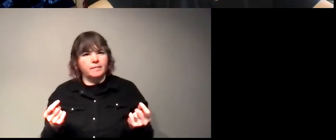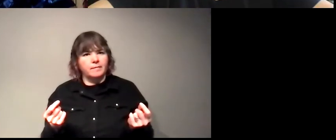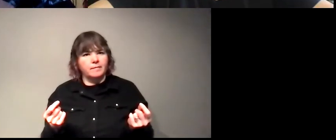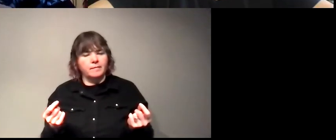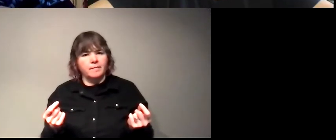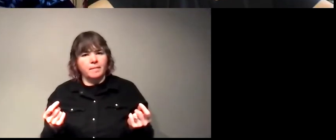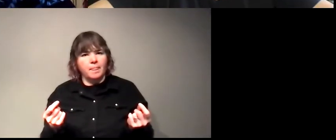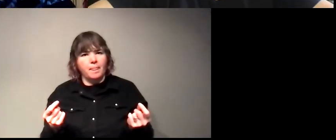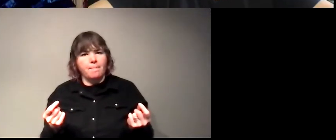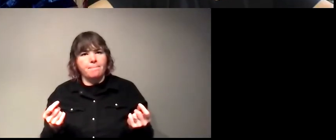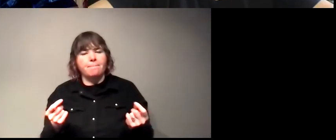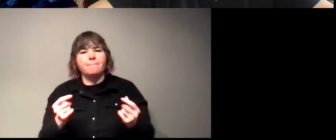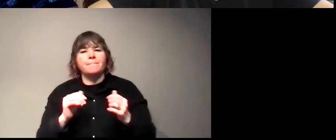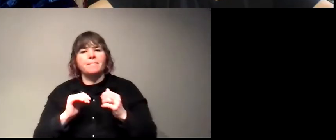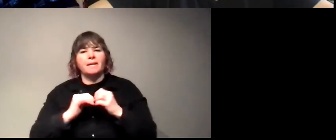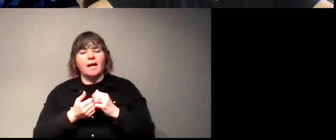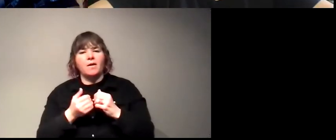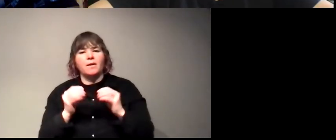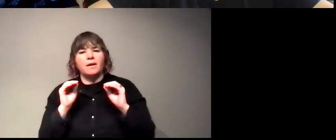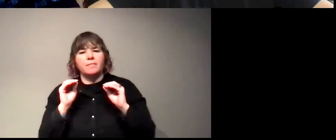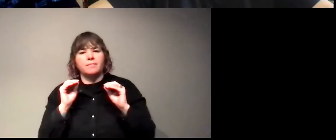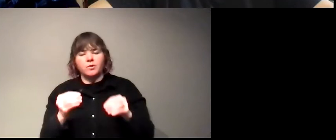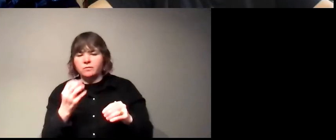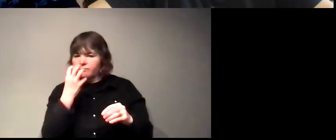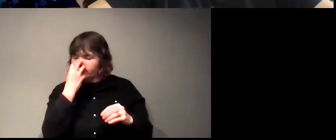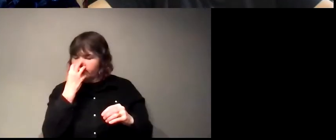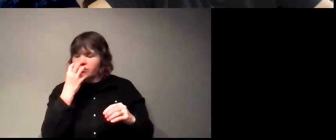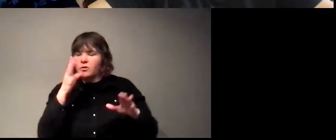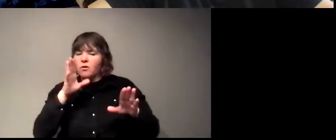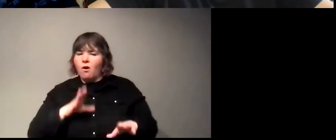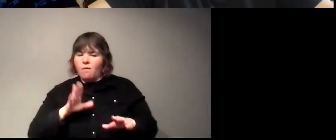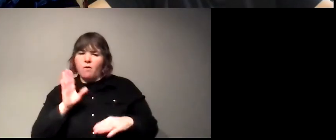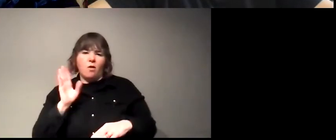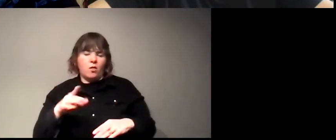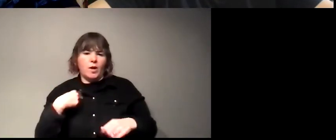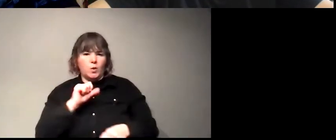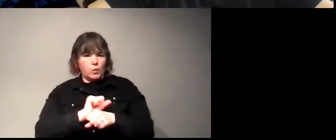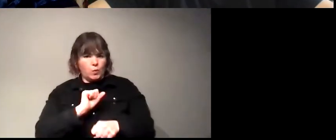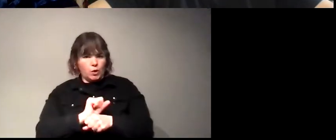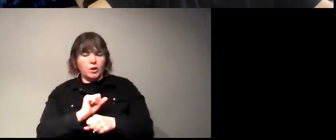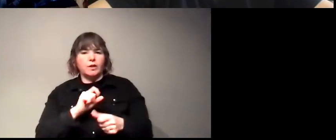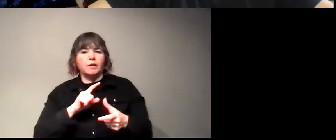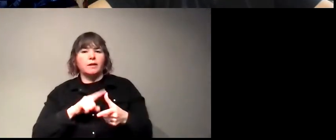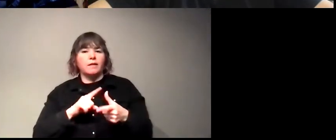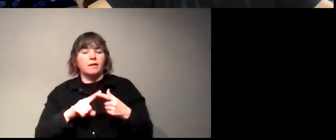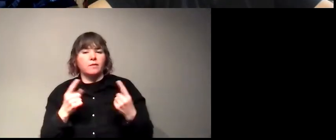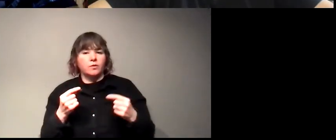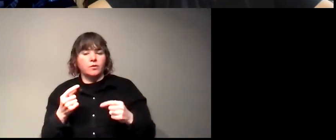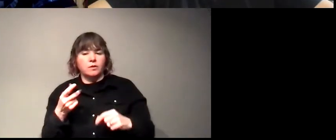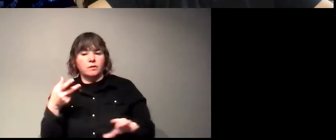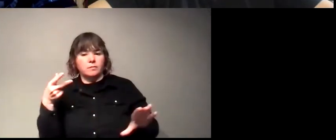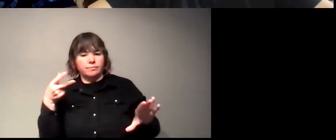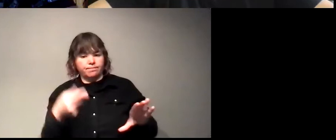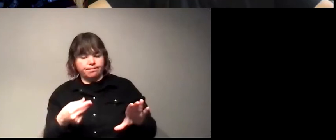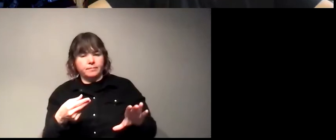so it is a way that we can put them right sedative so that they're calm the whole time we do the work. And then what we do is we put an injection in there, and